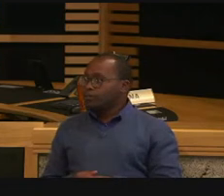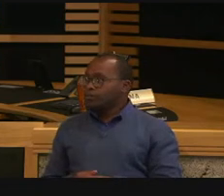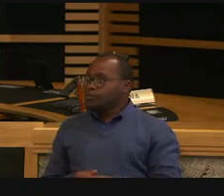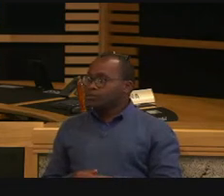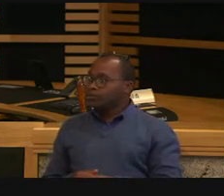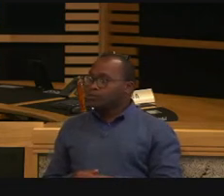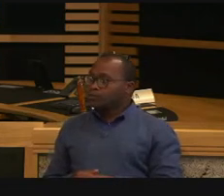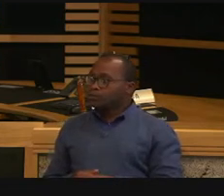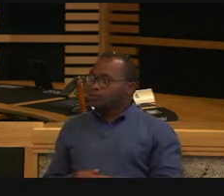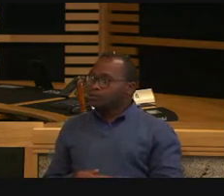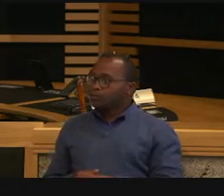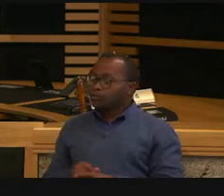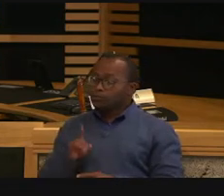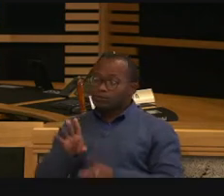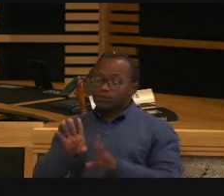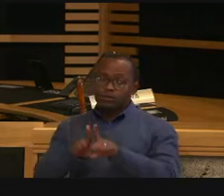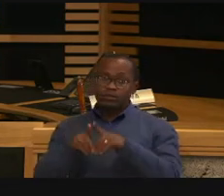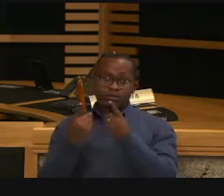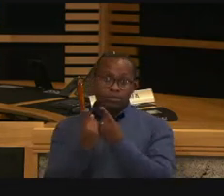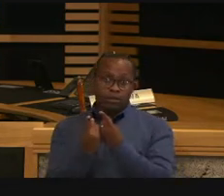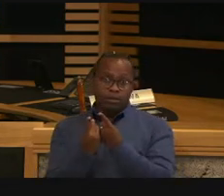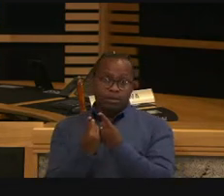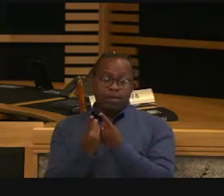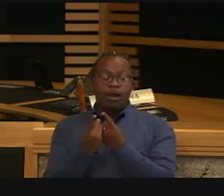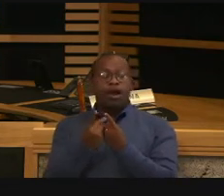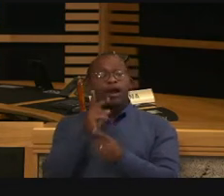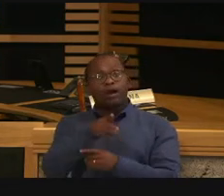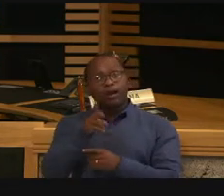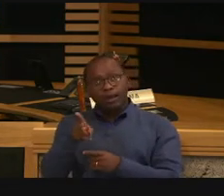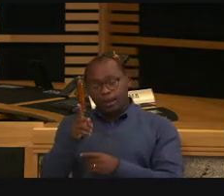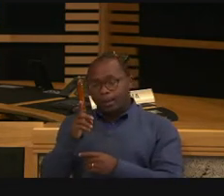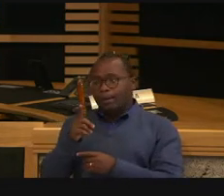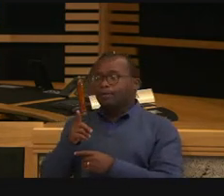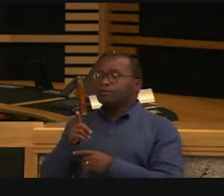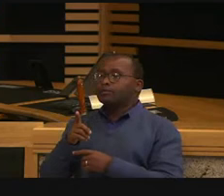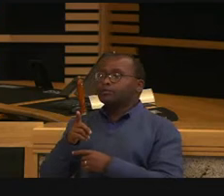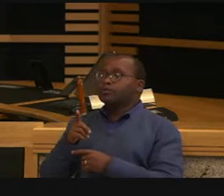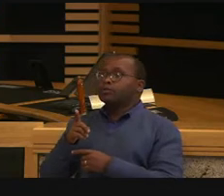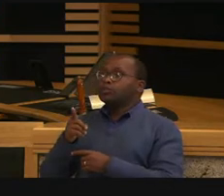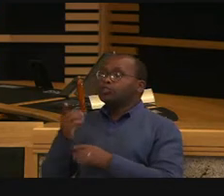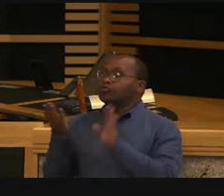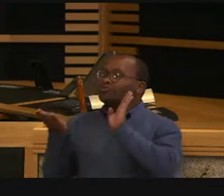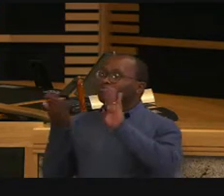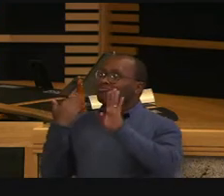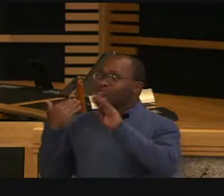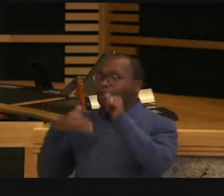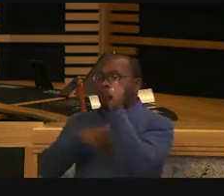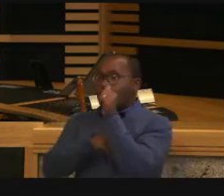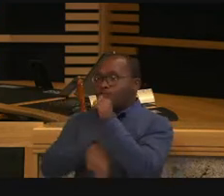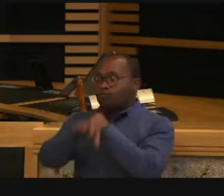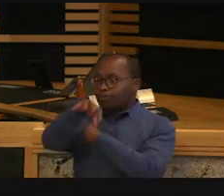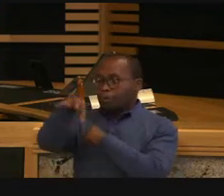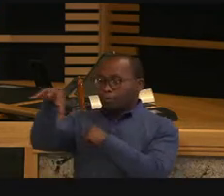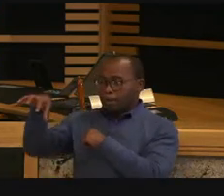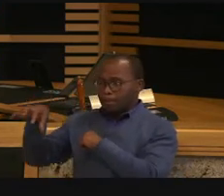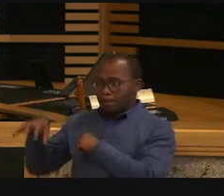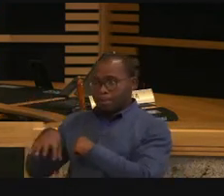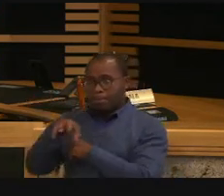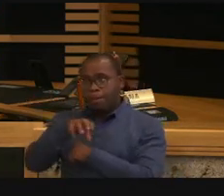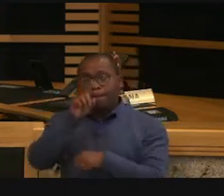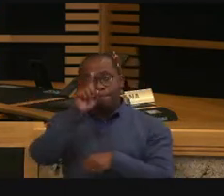the department must consider assisting the traffic stations with dash cam vehicles for effective